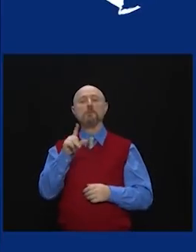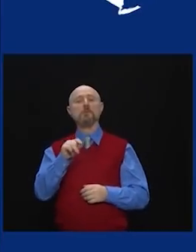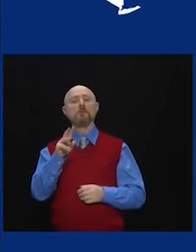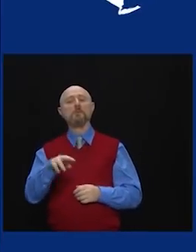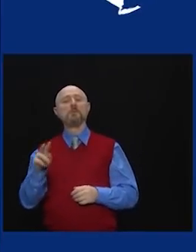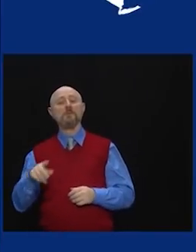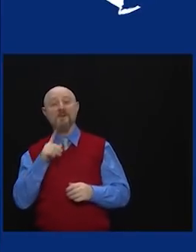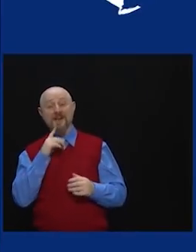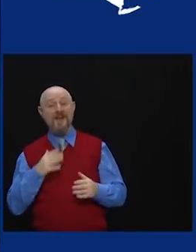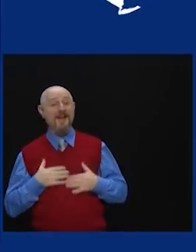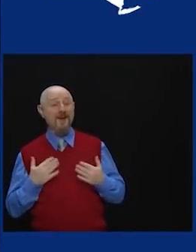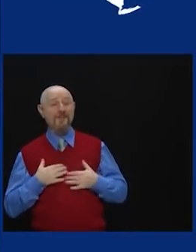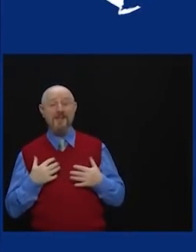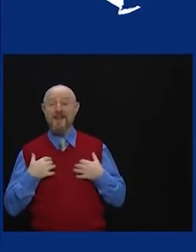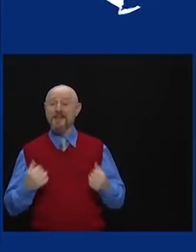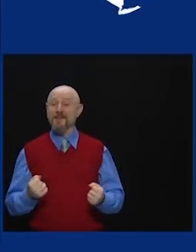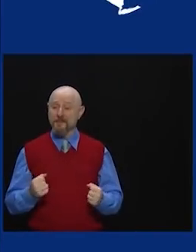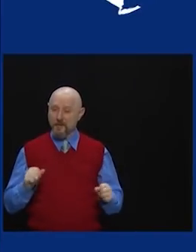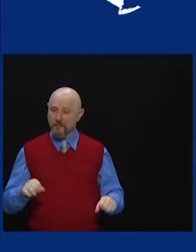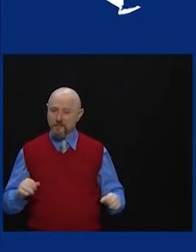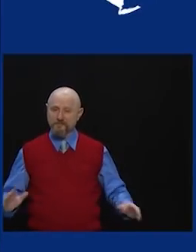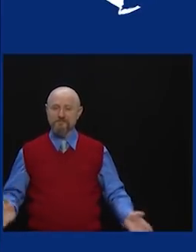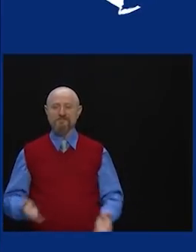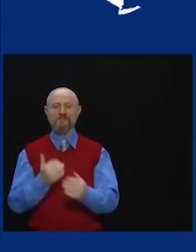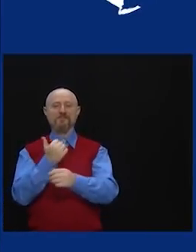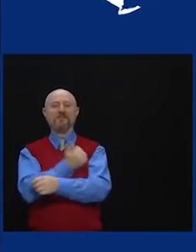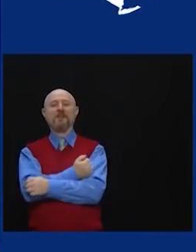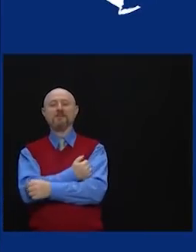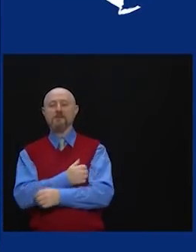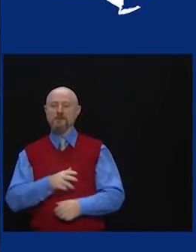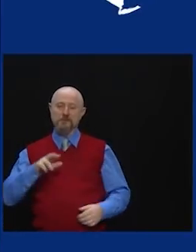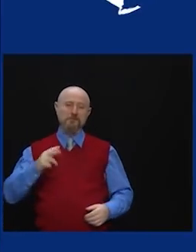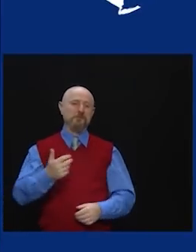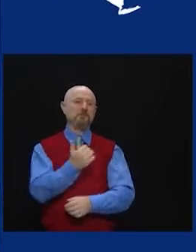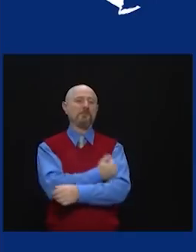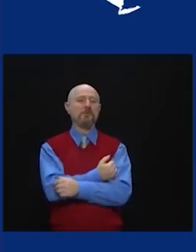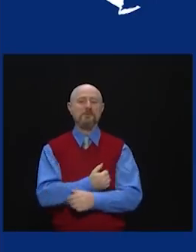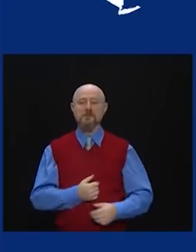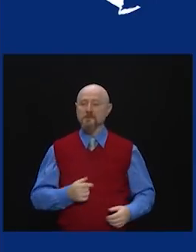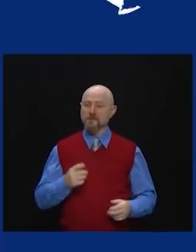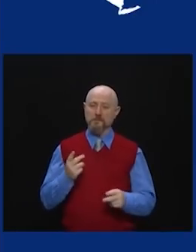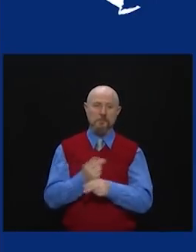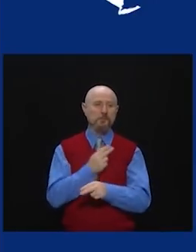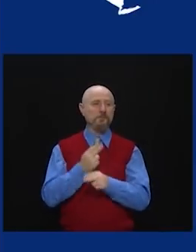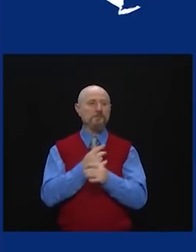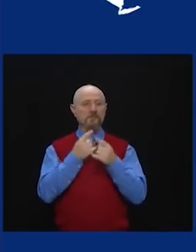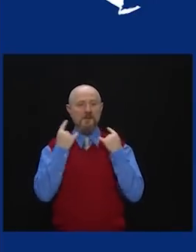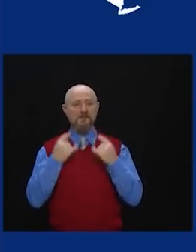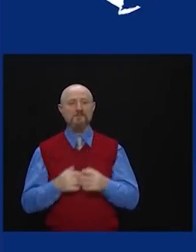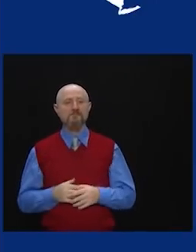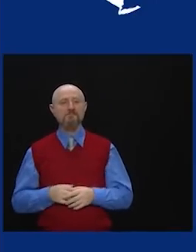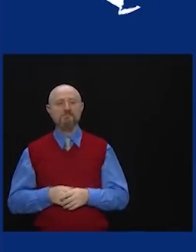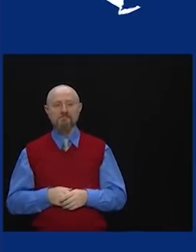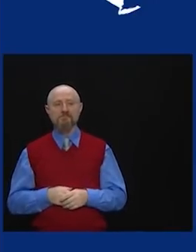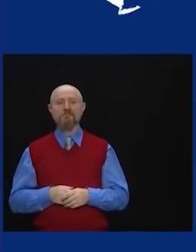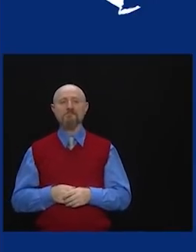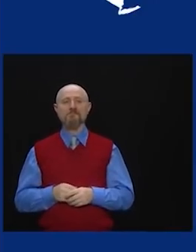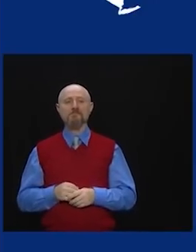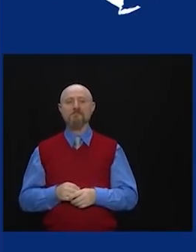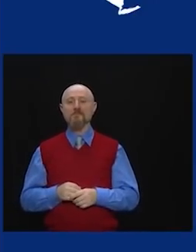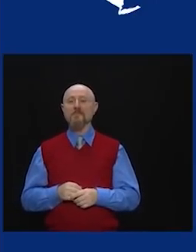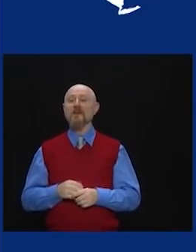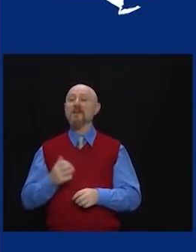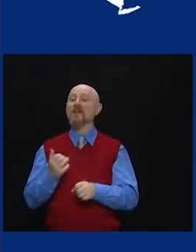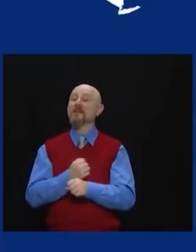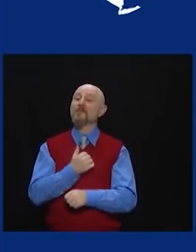as we possibly can. Get your vaccines, get boosted, wear your mask wherever you are. Please get vaccinated, get